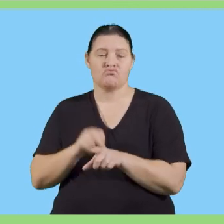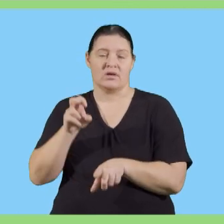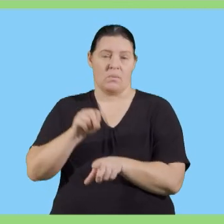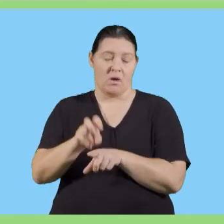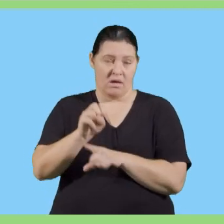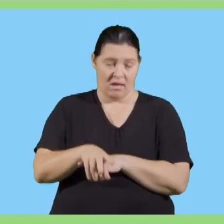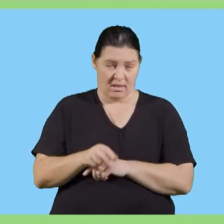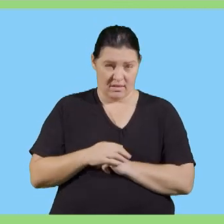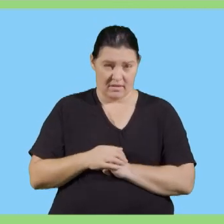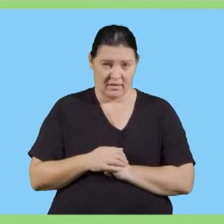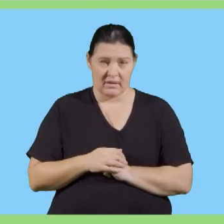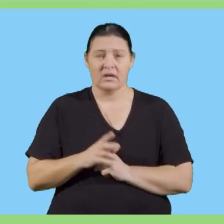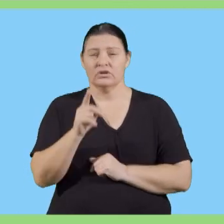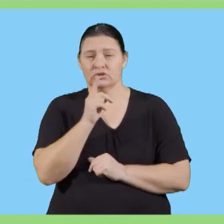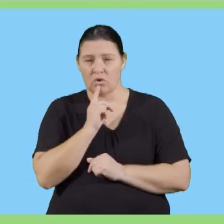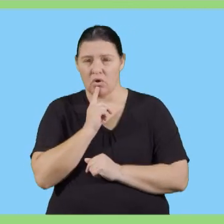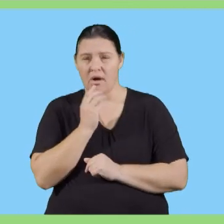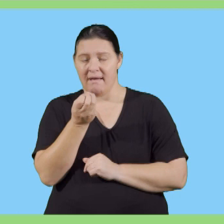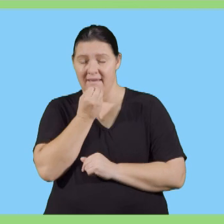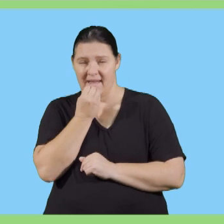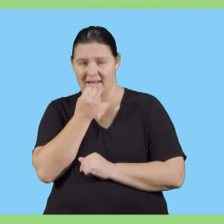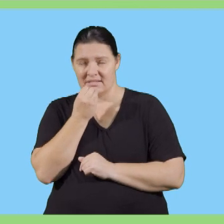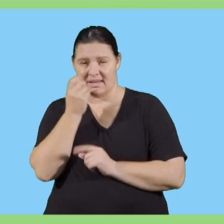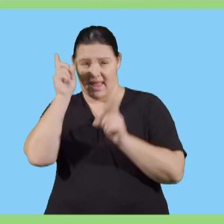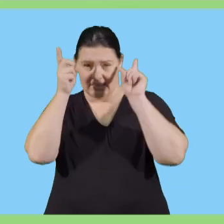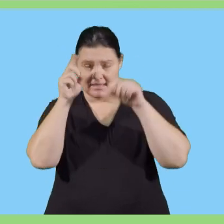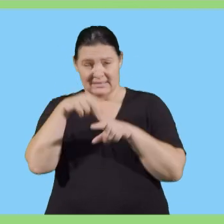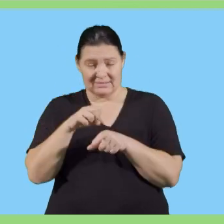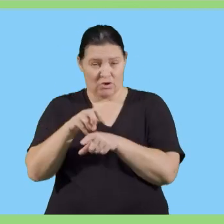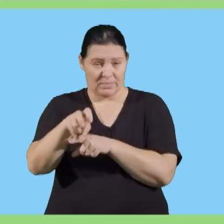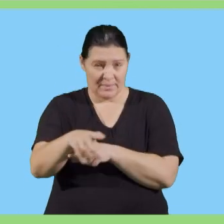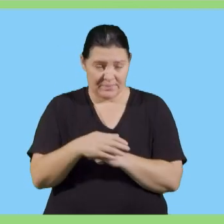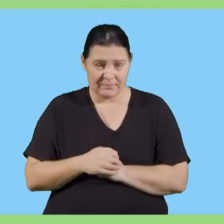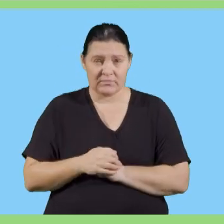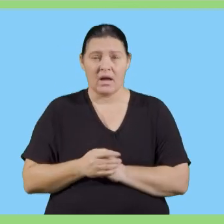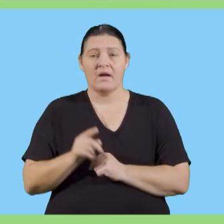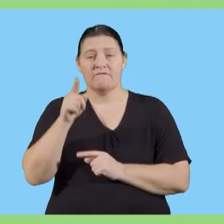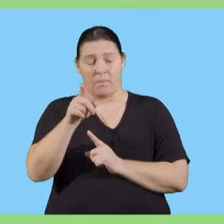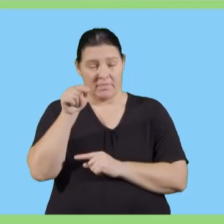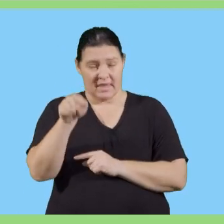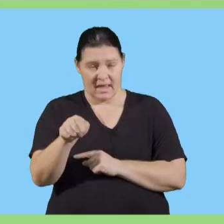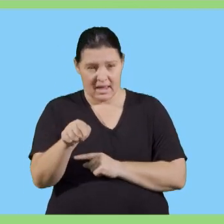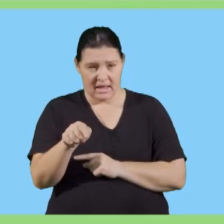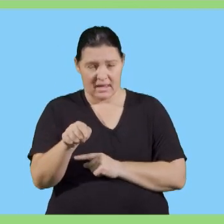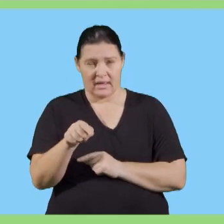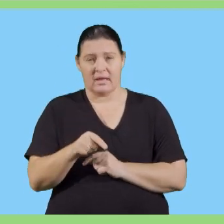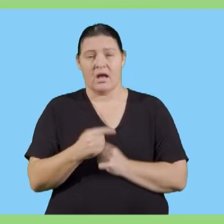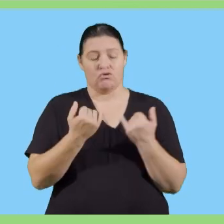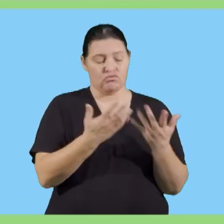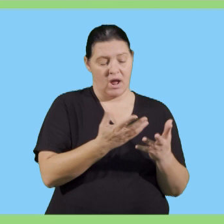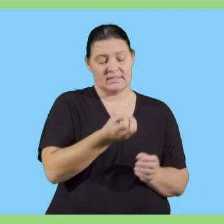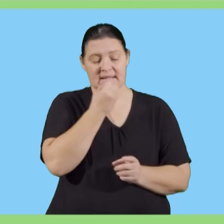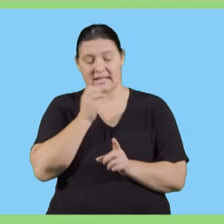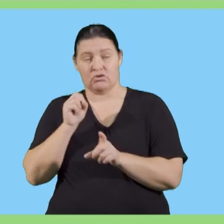energy moved from the grass to the grasshopper. From there, the grasshopper is eaten by